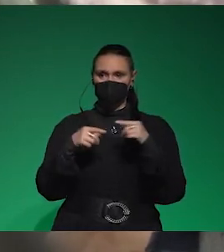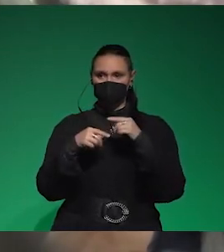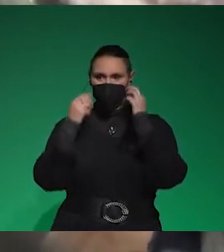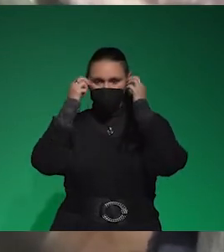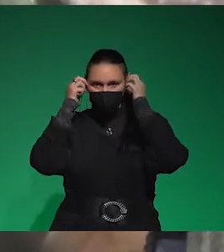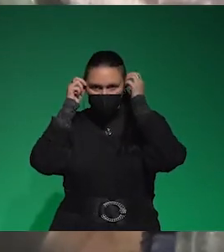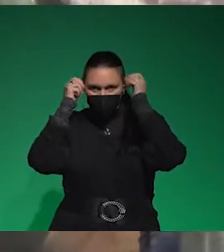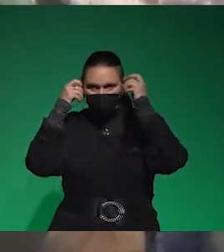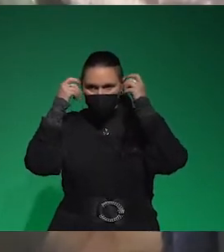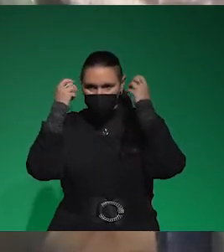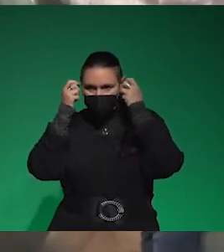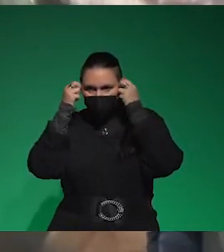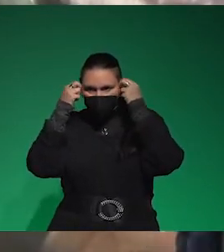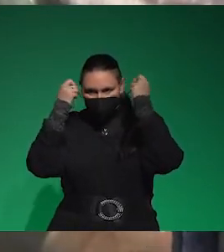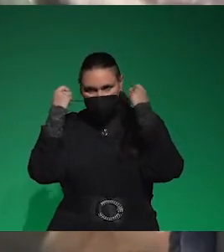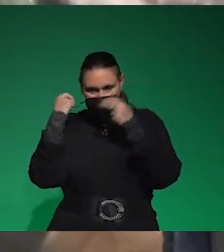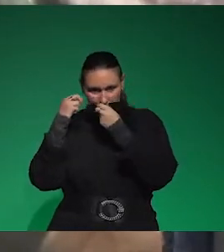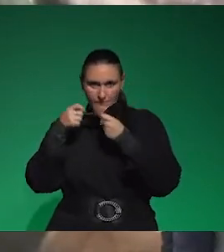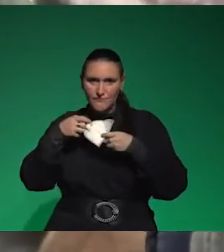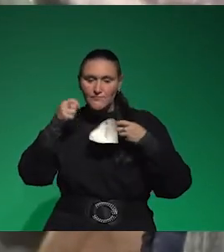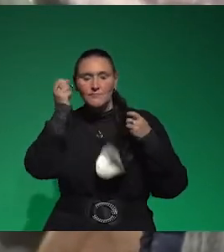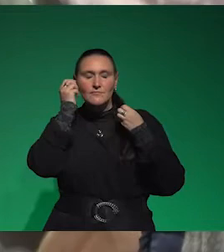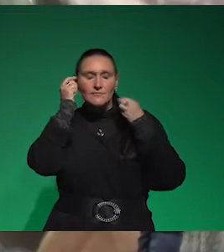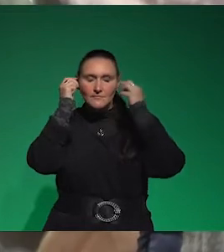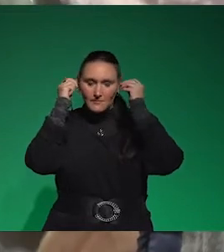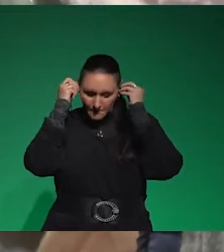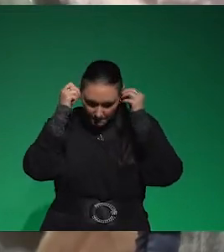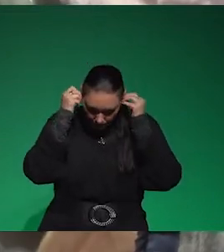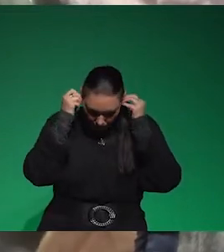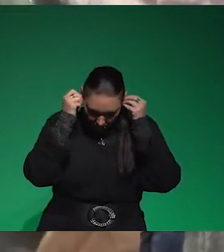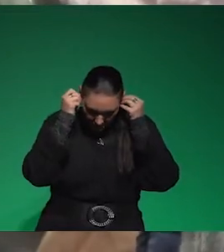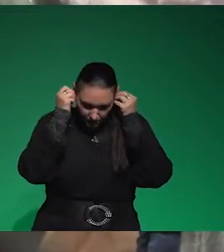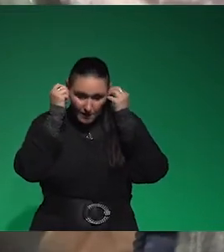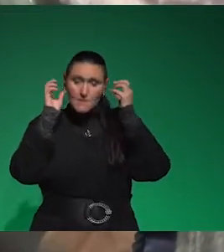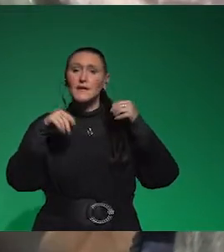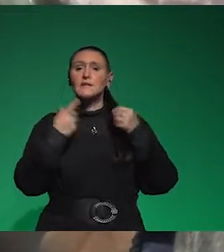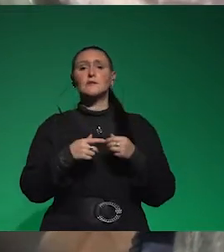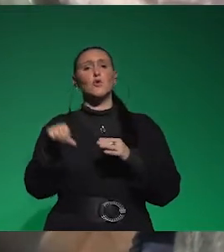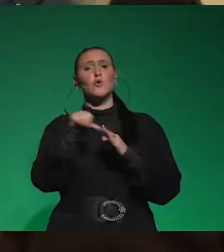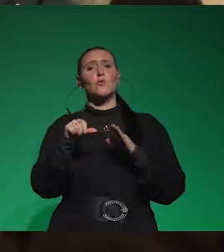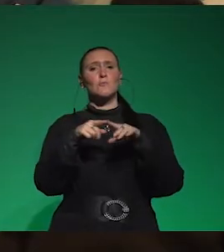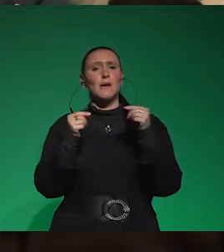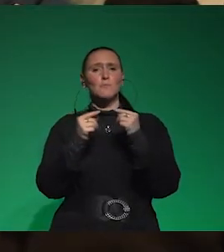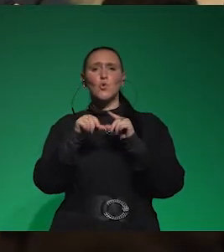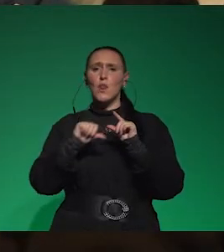response with a view of the obvious recommendations which coming out of your research?